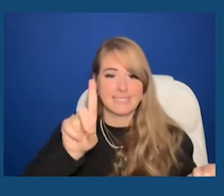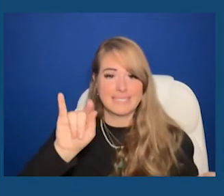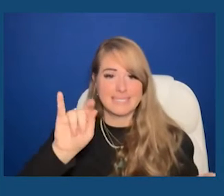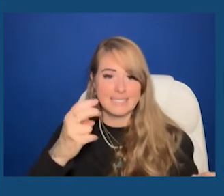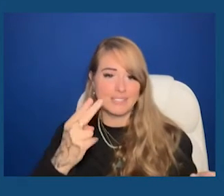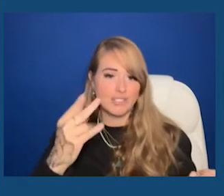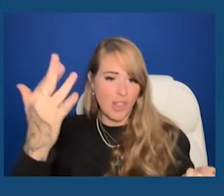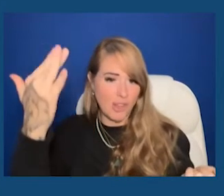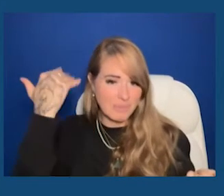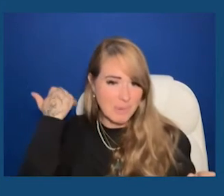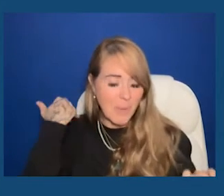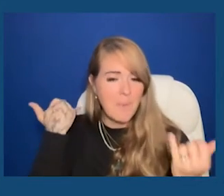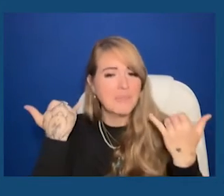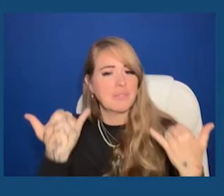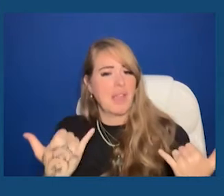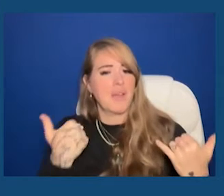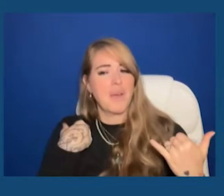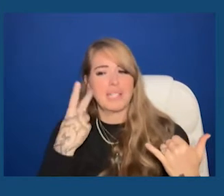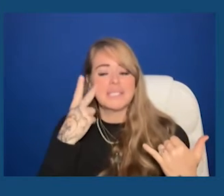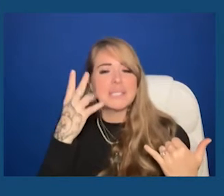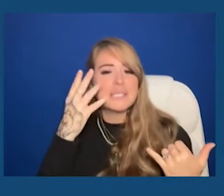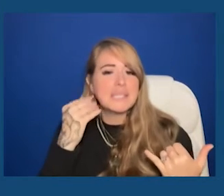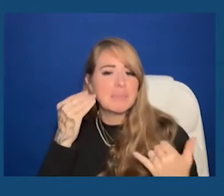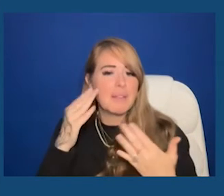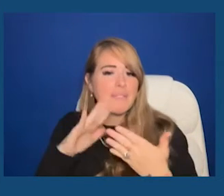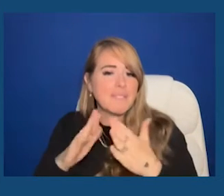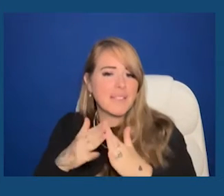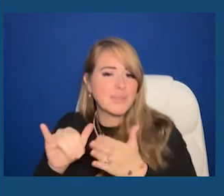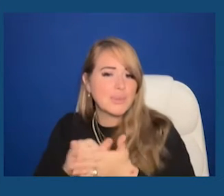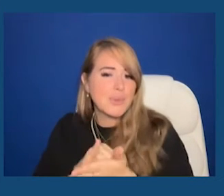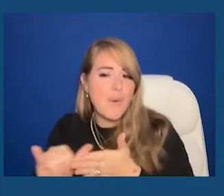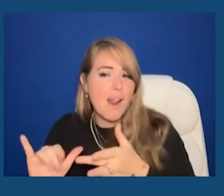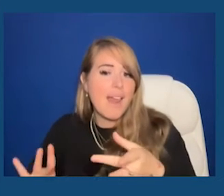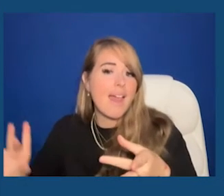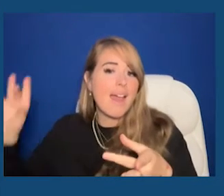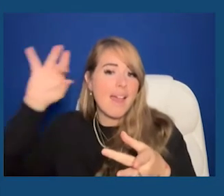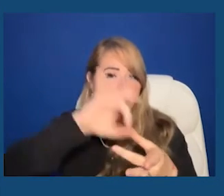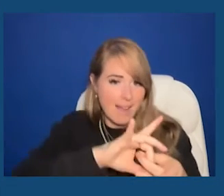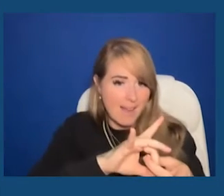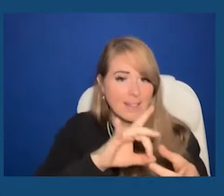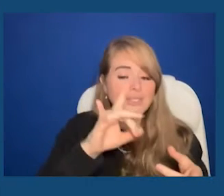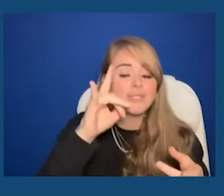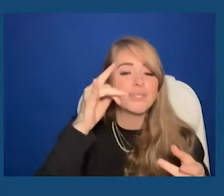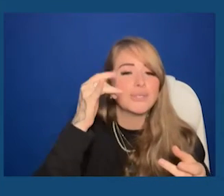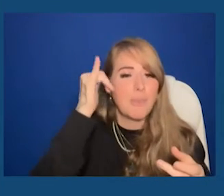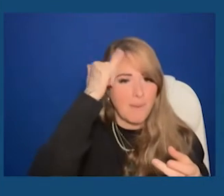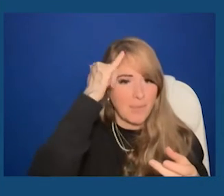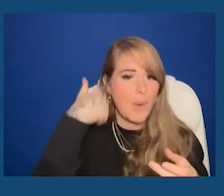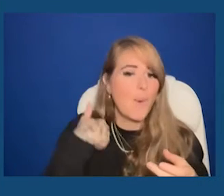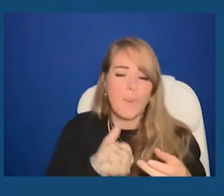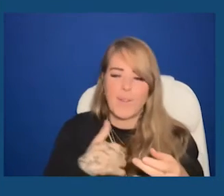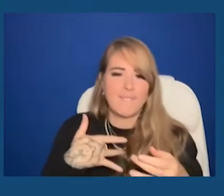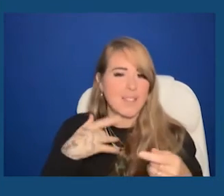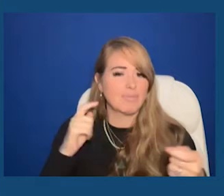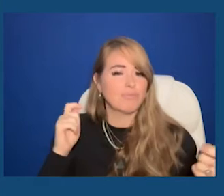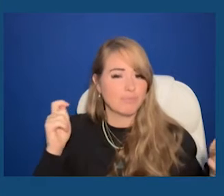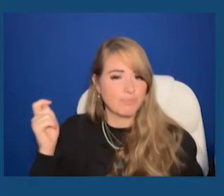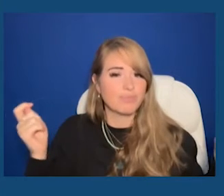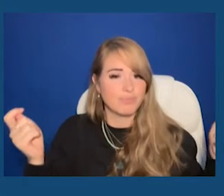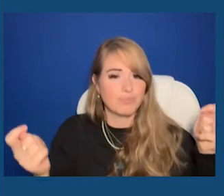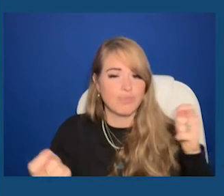connecting this little sleepy village known as New York all the way over to Buffalo, we have been transforming